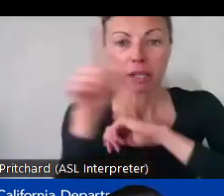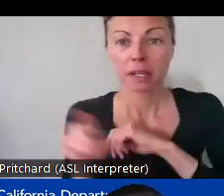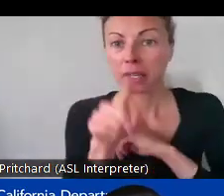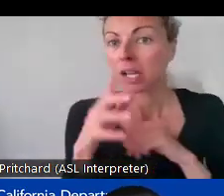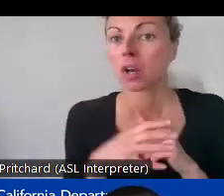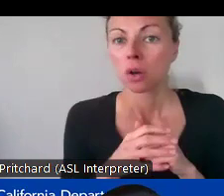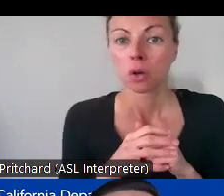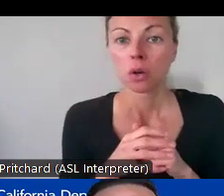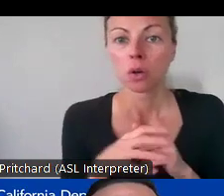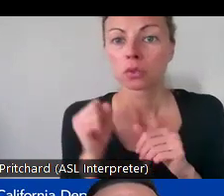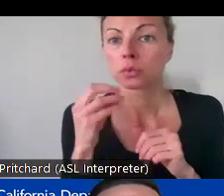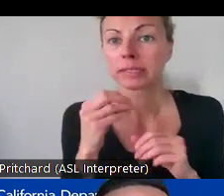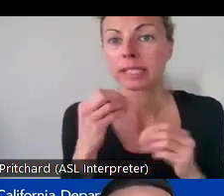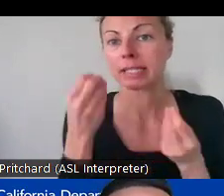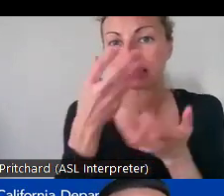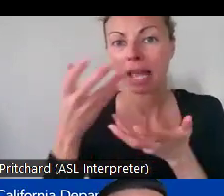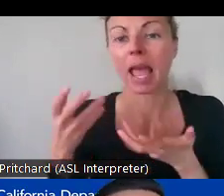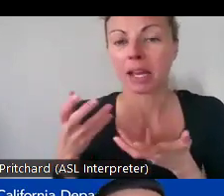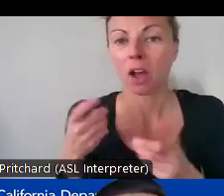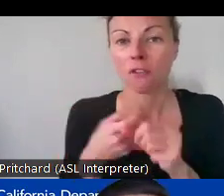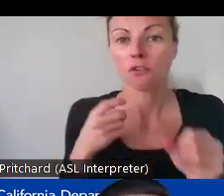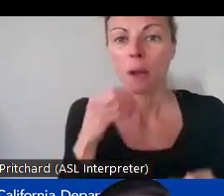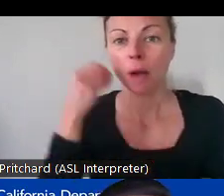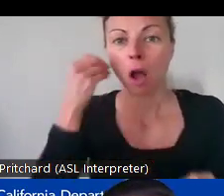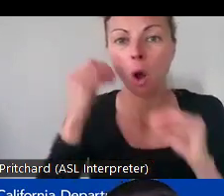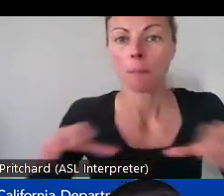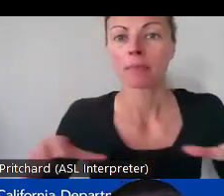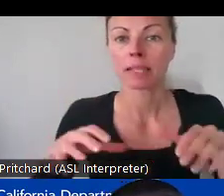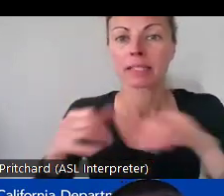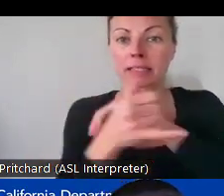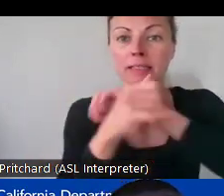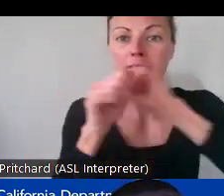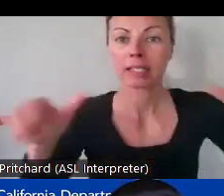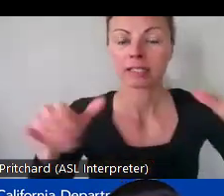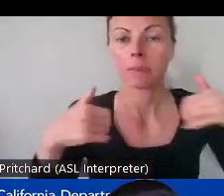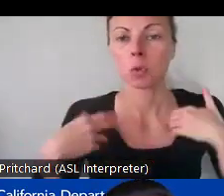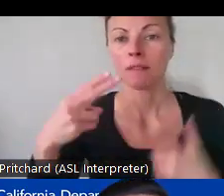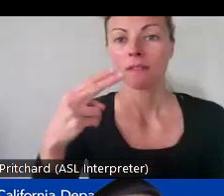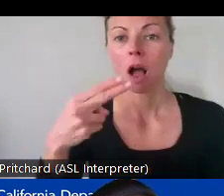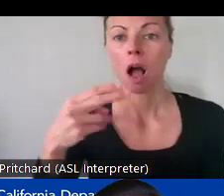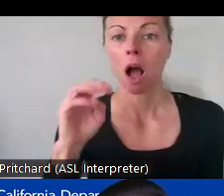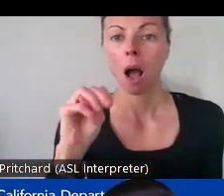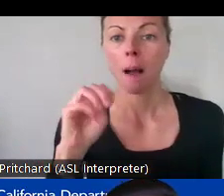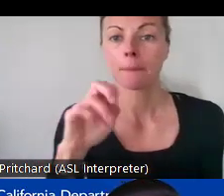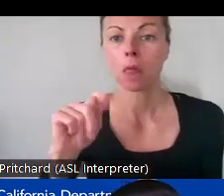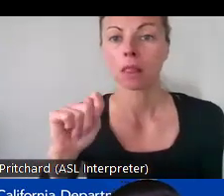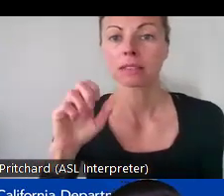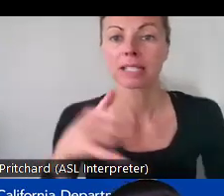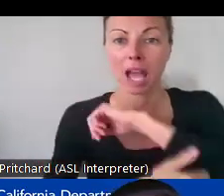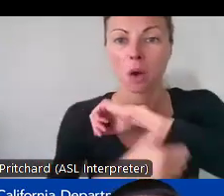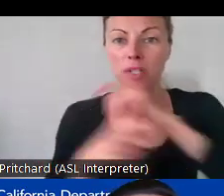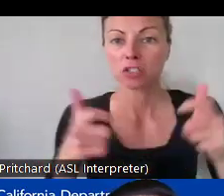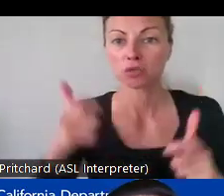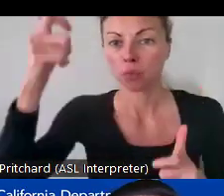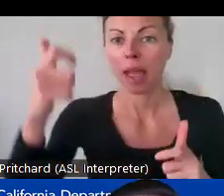homelessness data integration system, Humboldt County has the highest rate of older adult homelessness. So these types of visuals